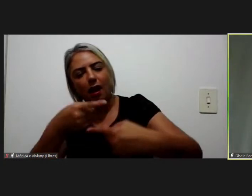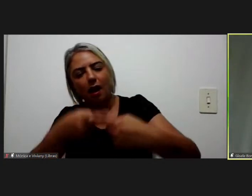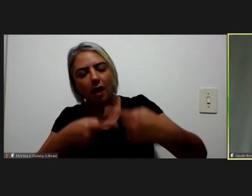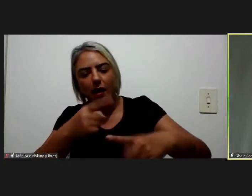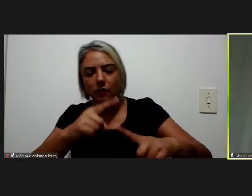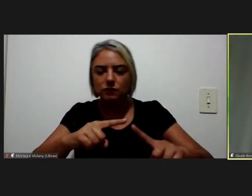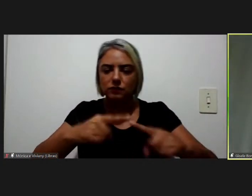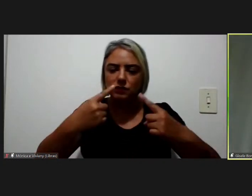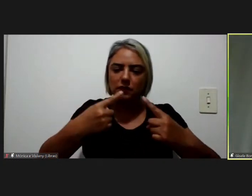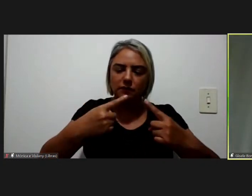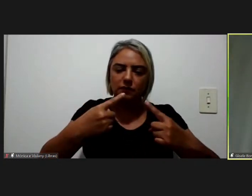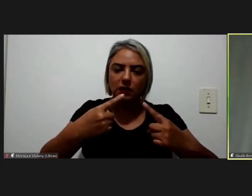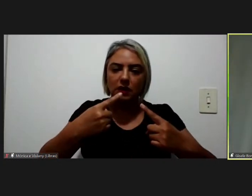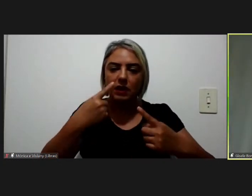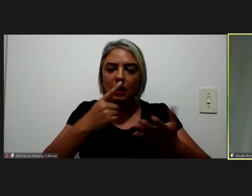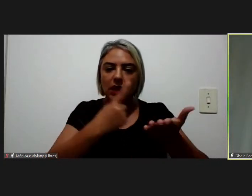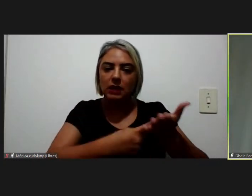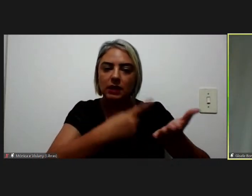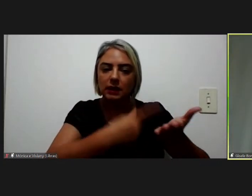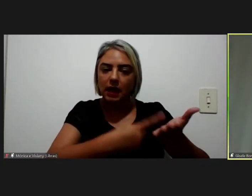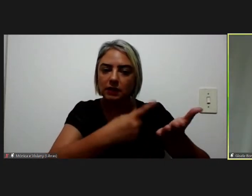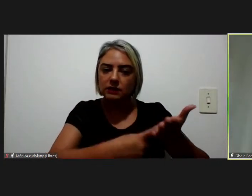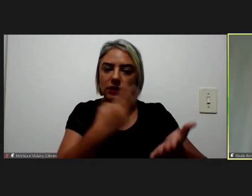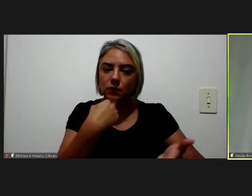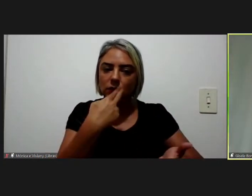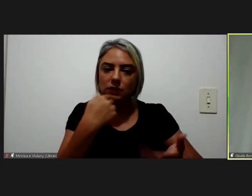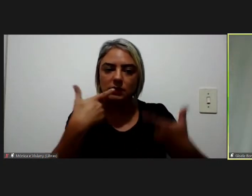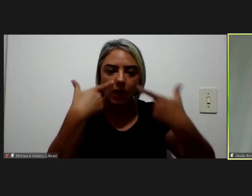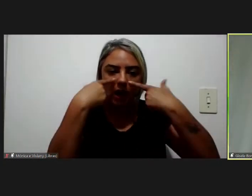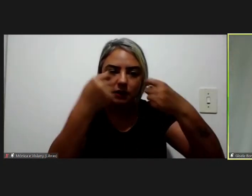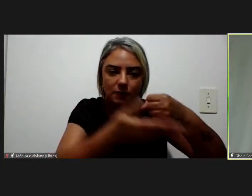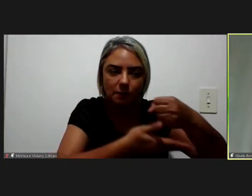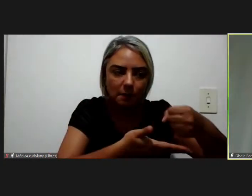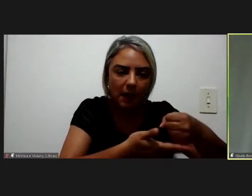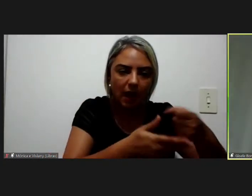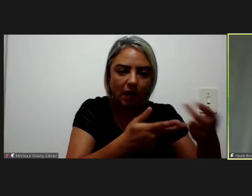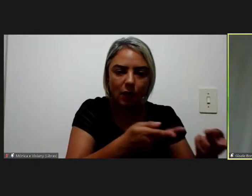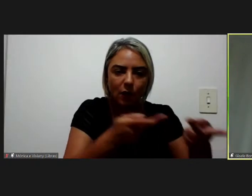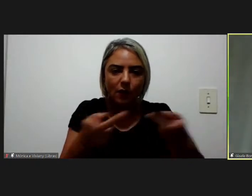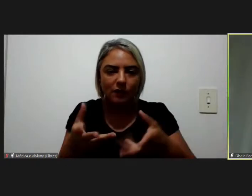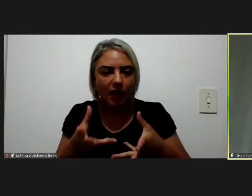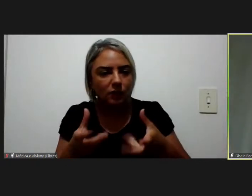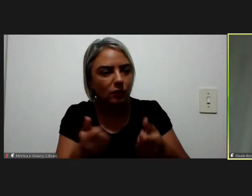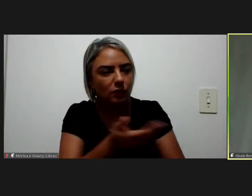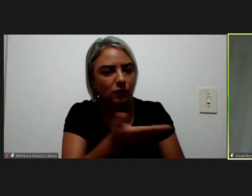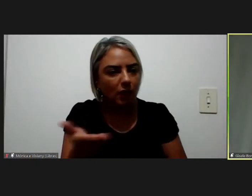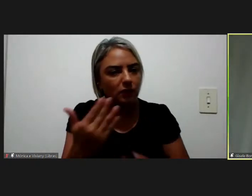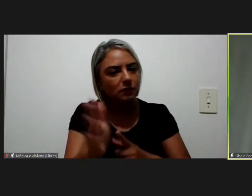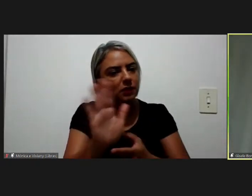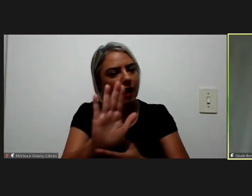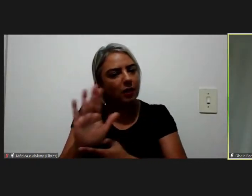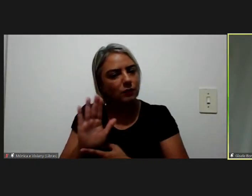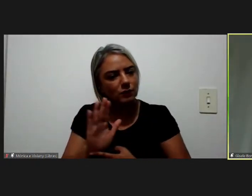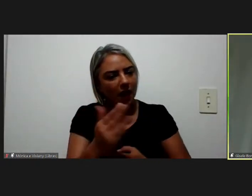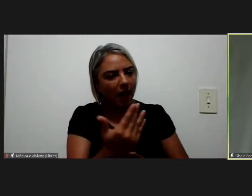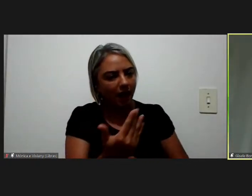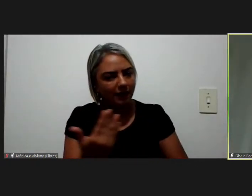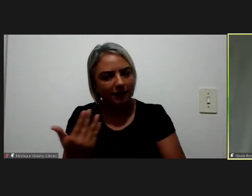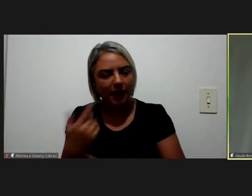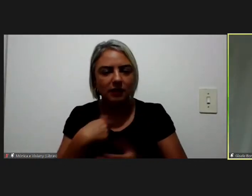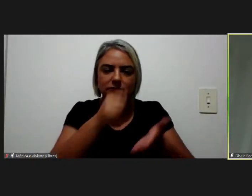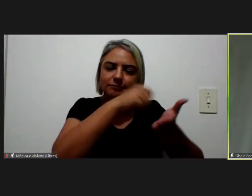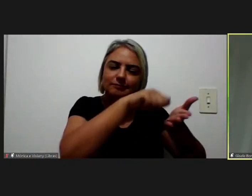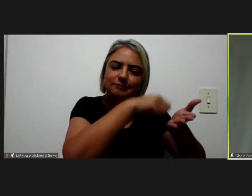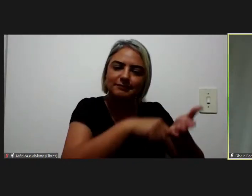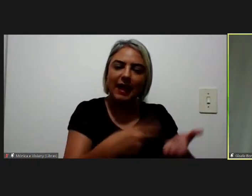to debate the challenges of this primary healthcare agenda, and we'd like to invite everybody